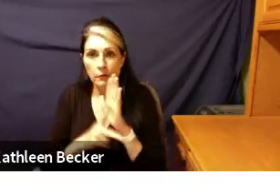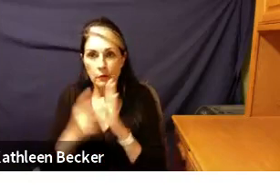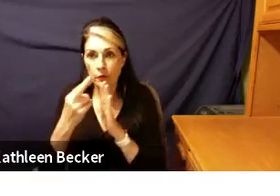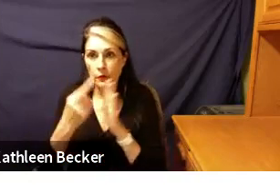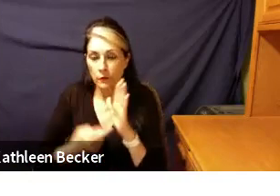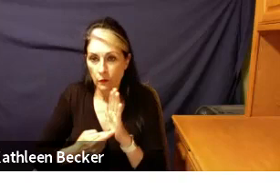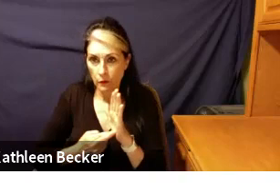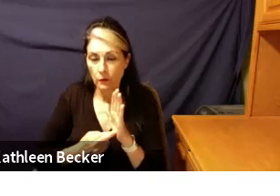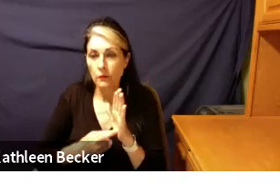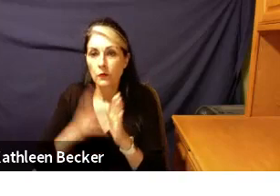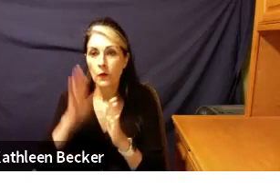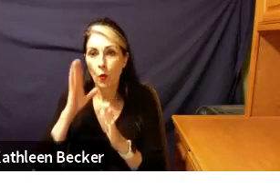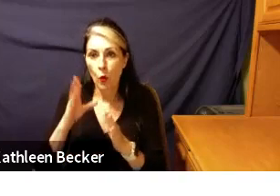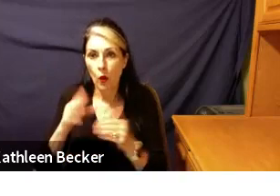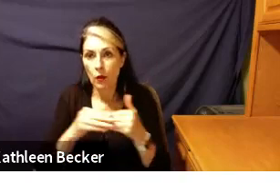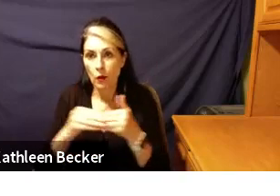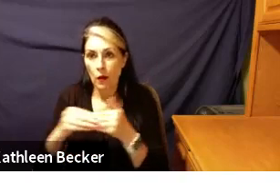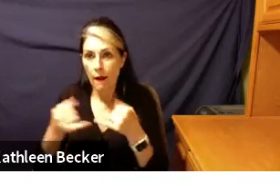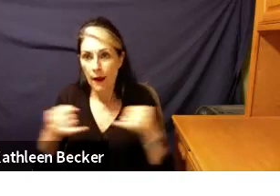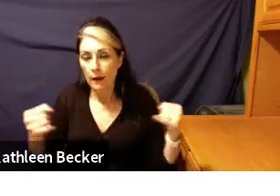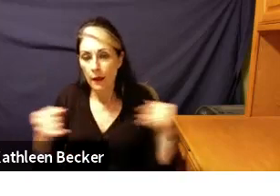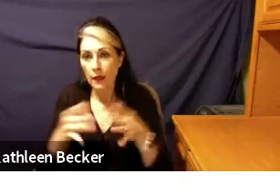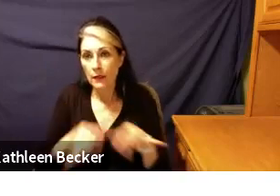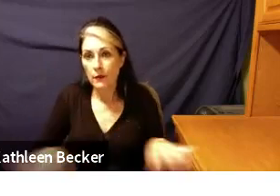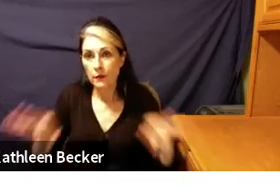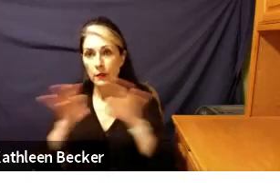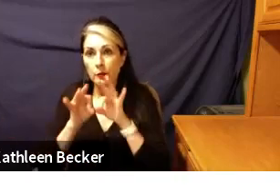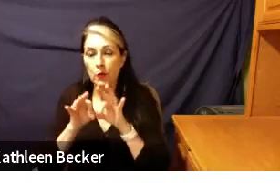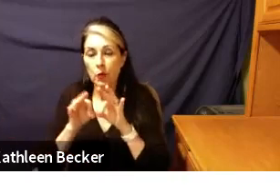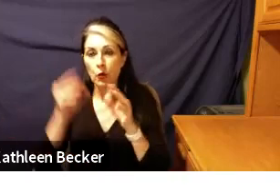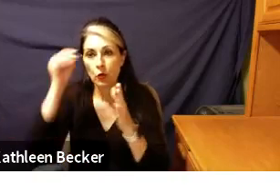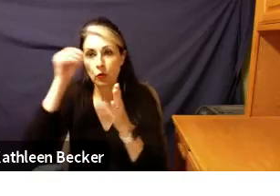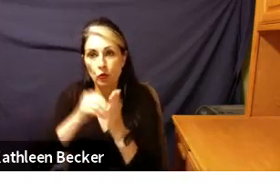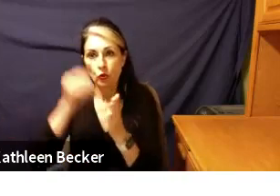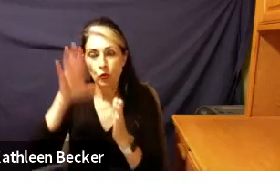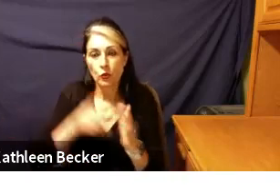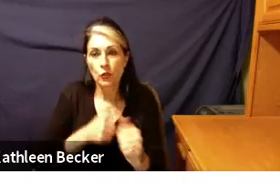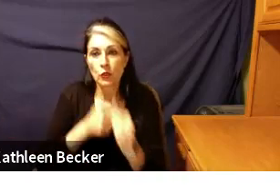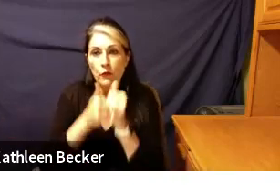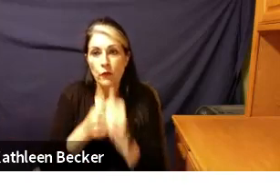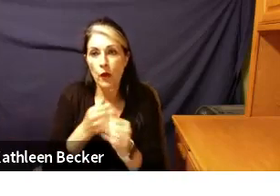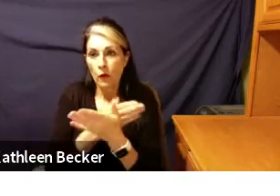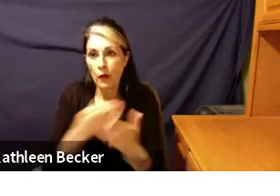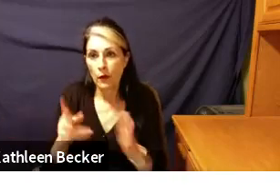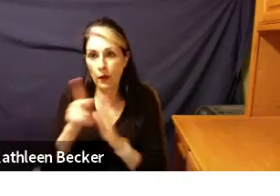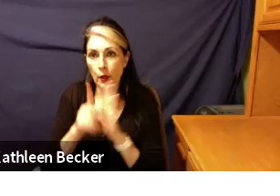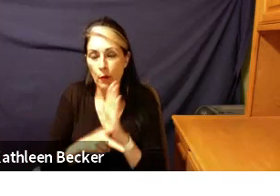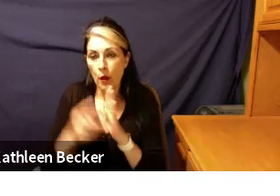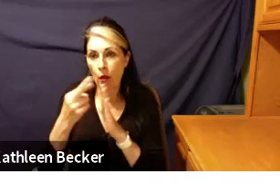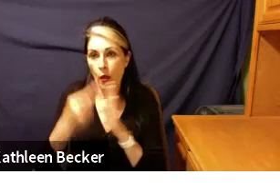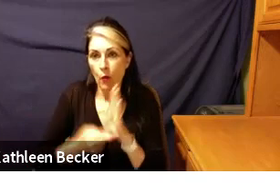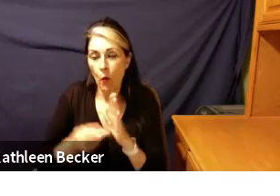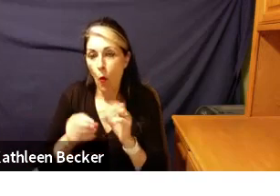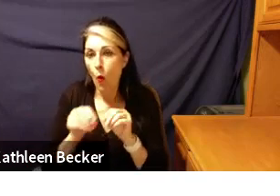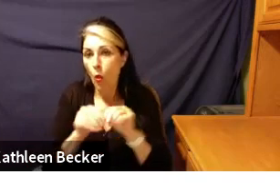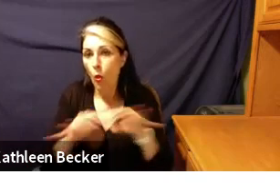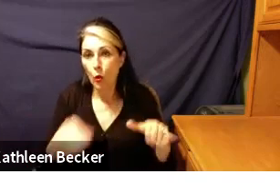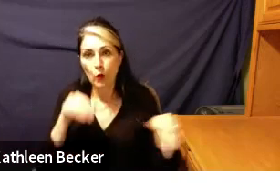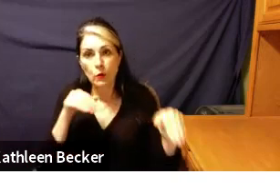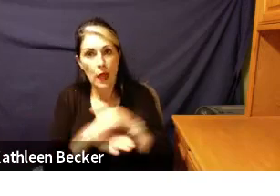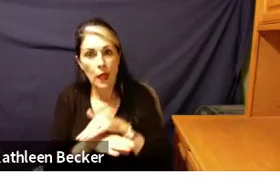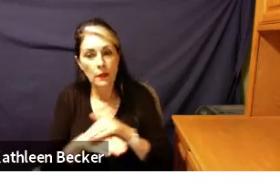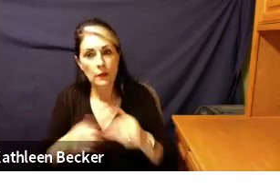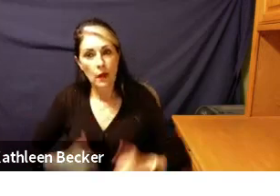Conduct. It's very important that students follow all of the guidelines or they could lose access to the live